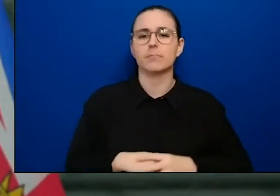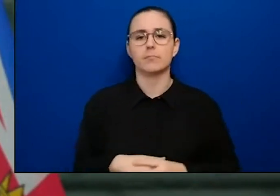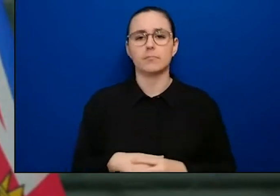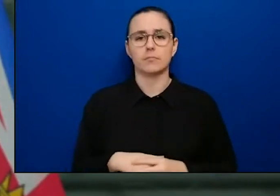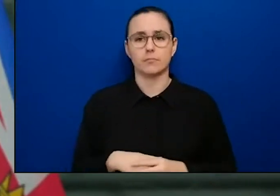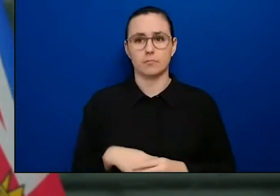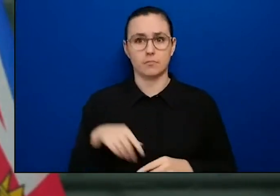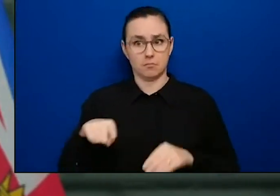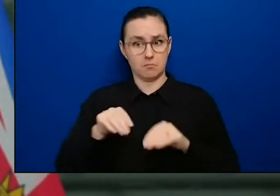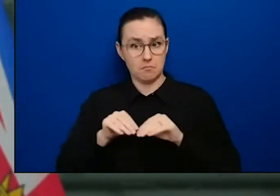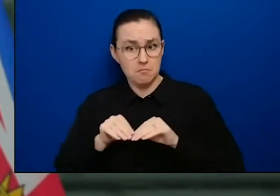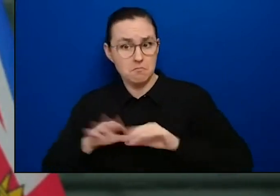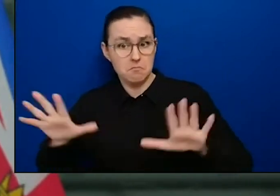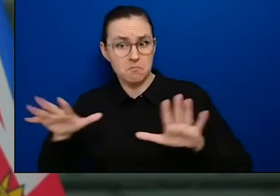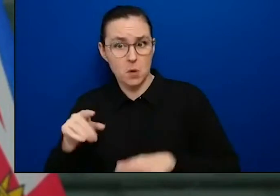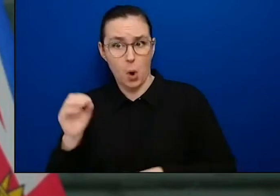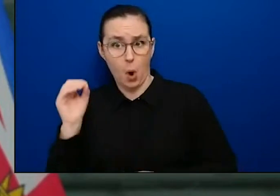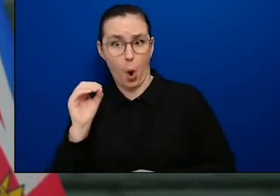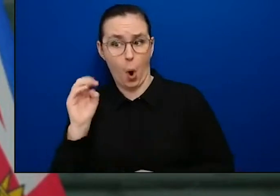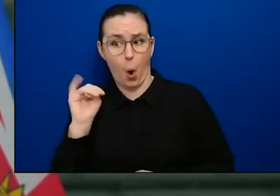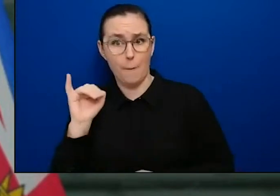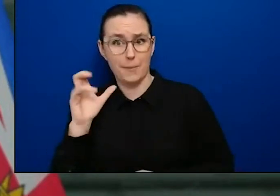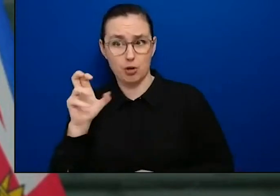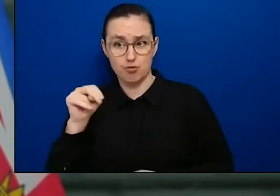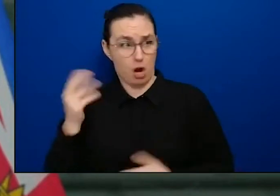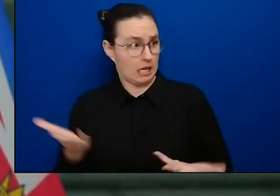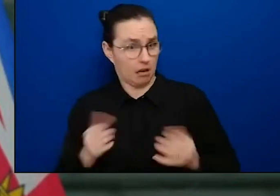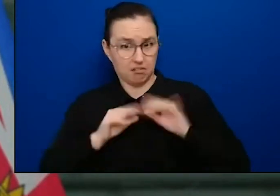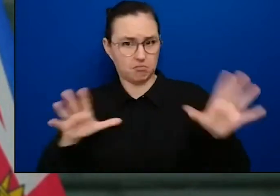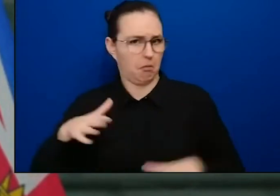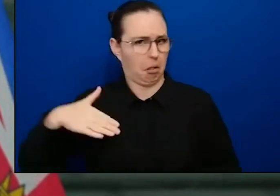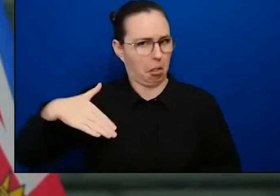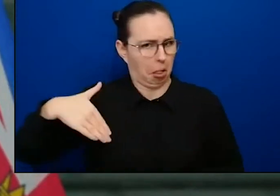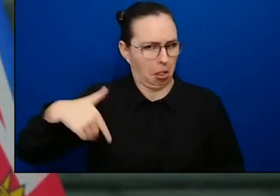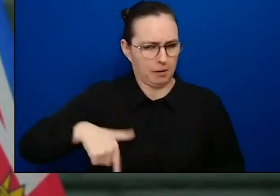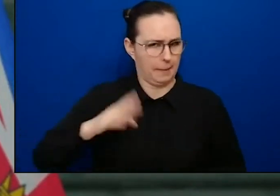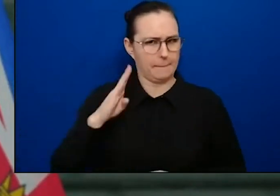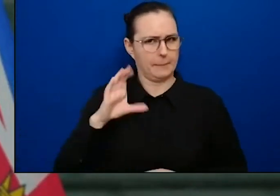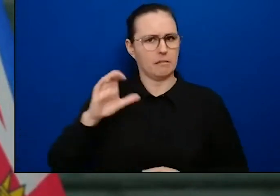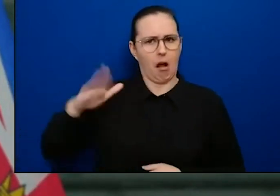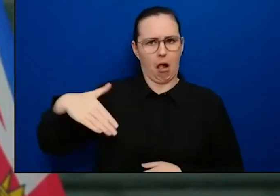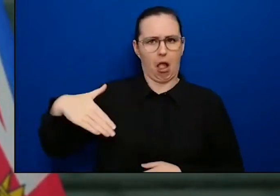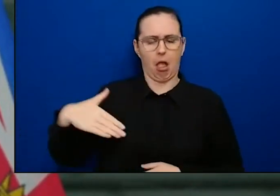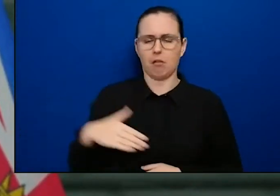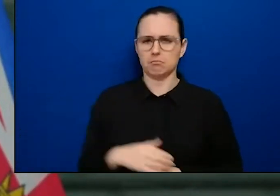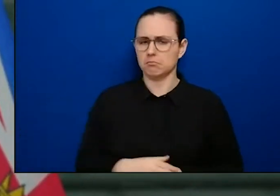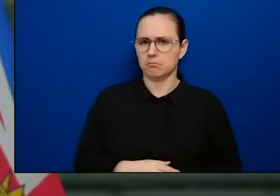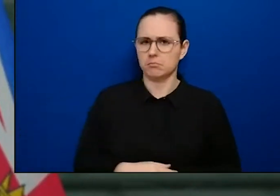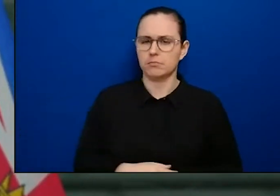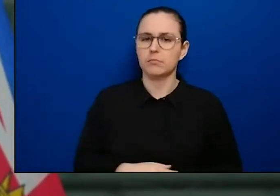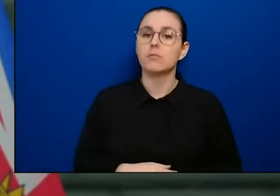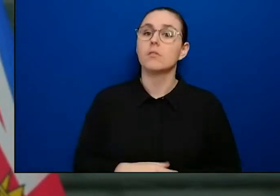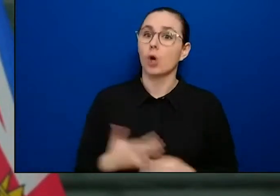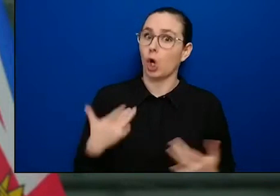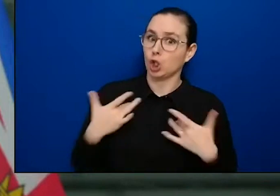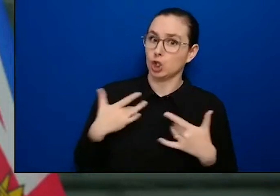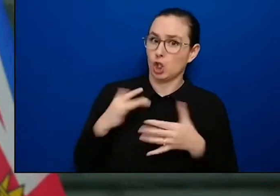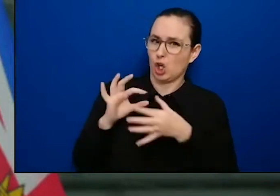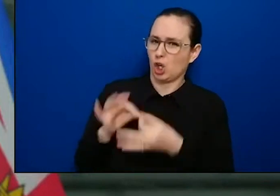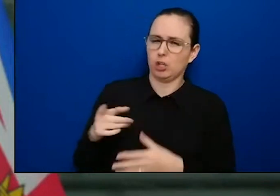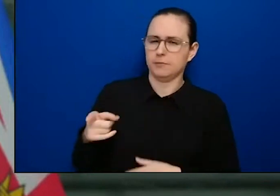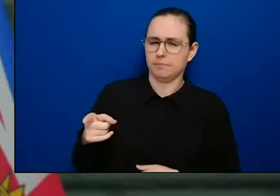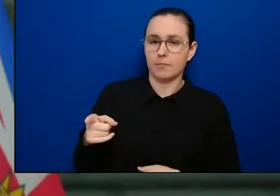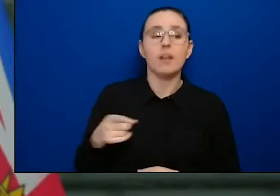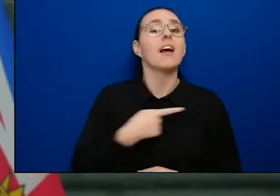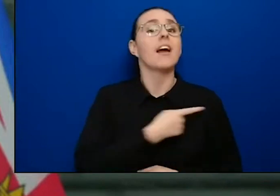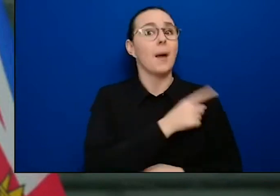variant in BC yet. We know that that these concerning mutations can arise,